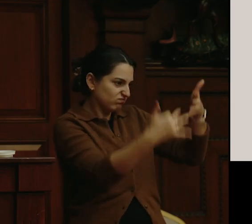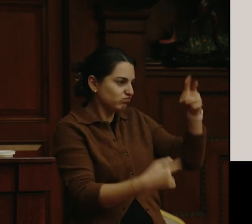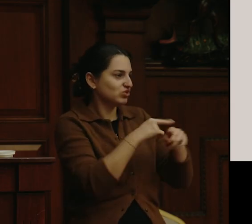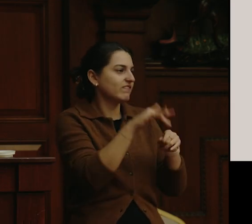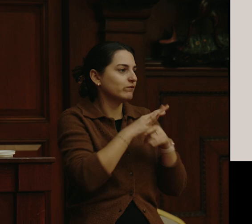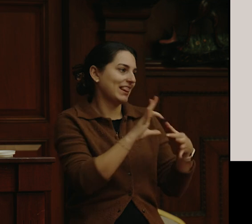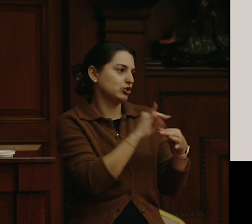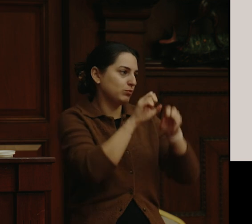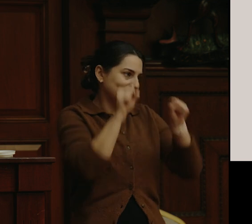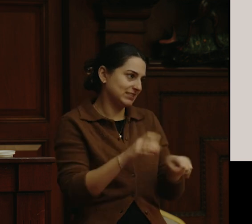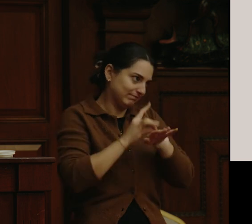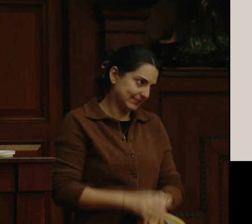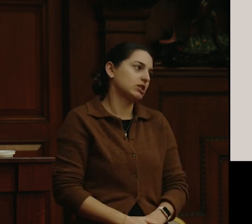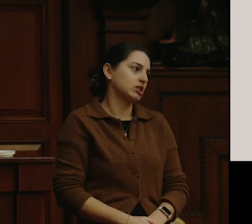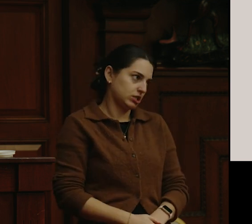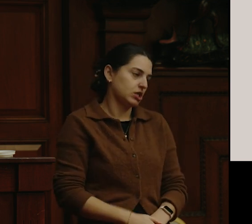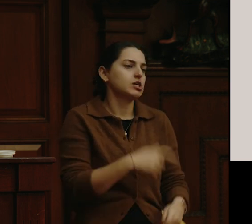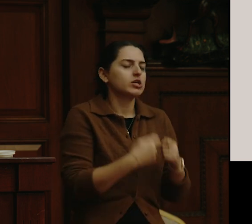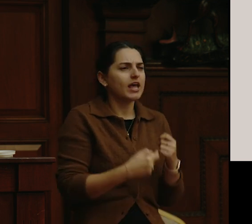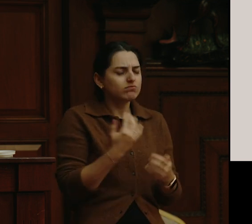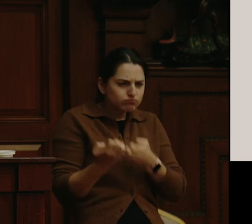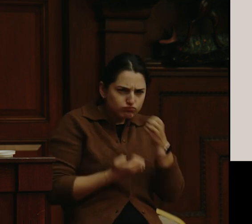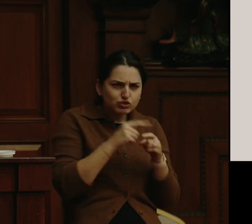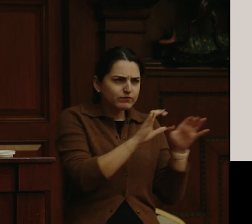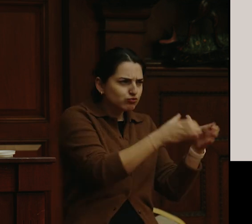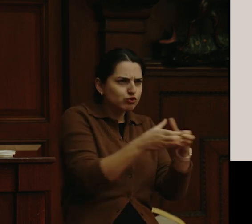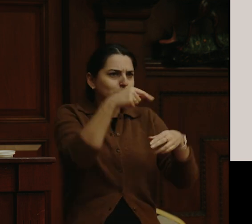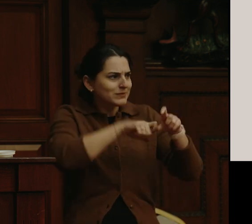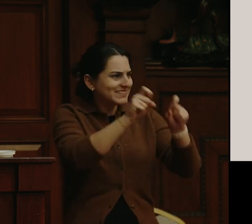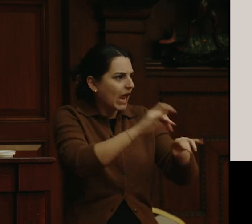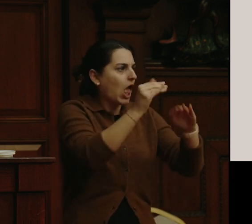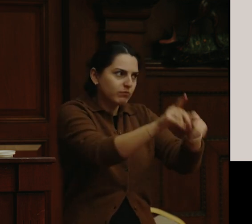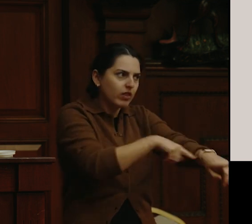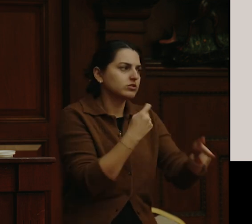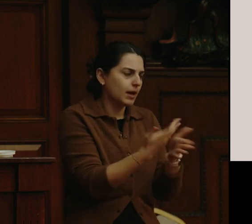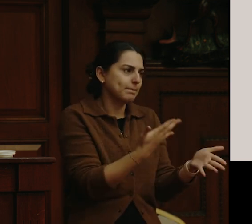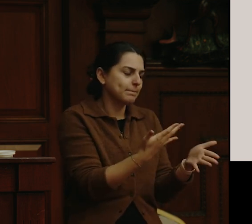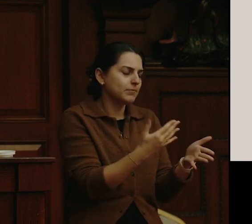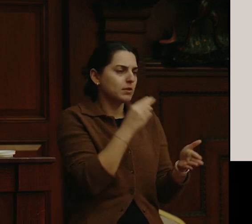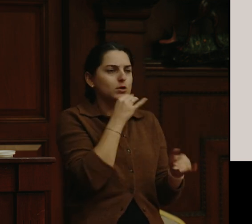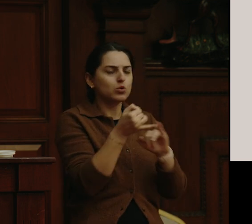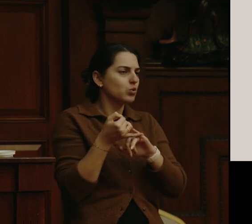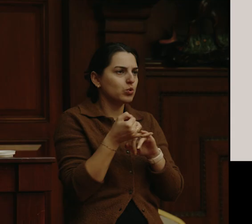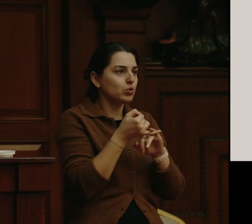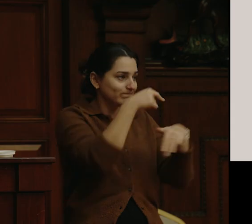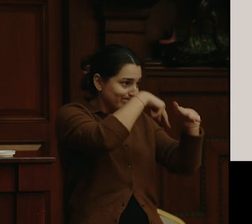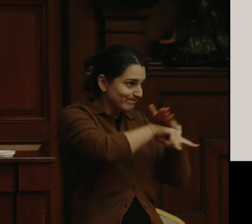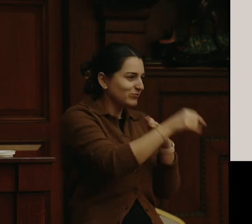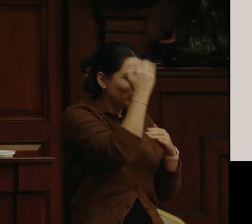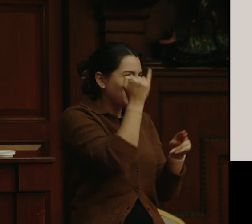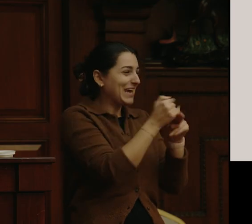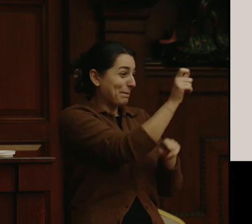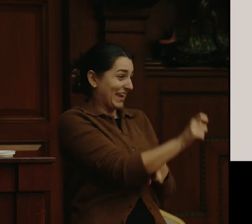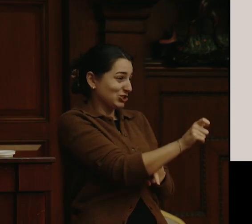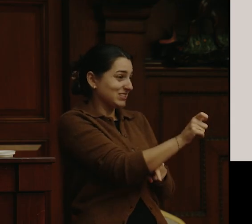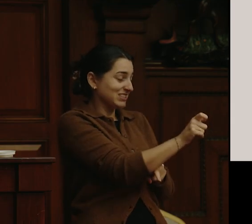number of those. And then we looked at different groups within these hospitalizations. Those that were admitted as